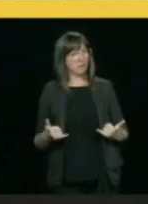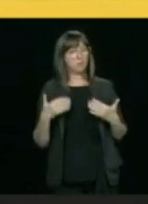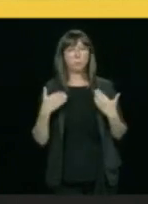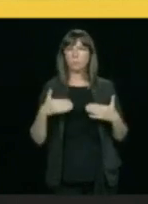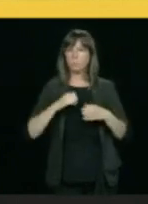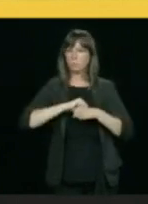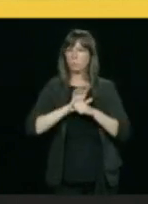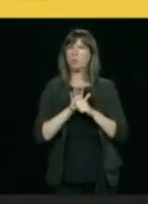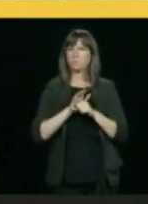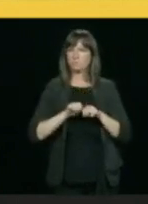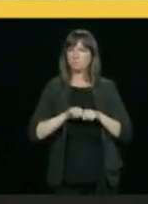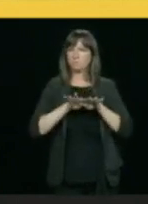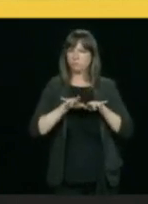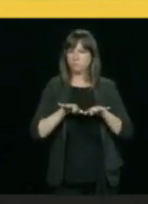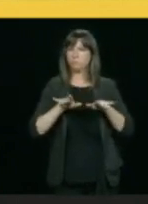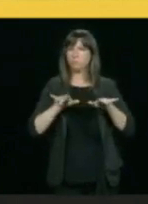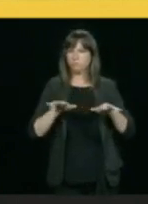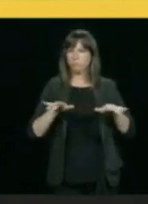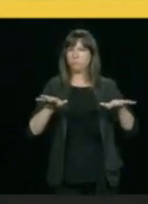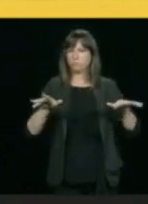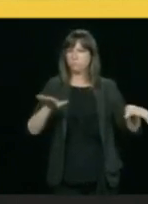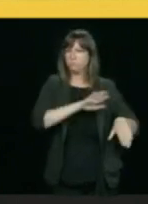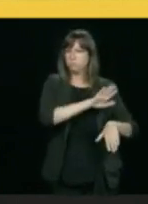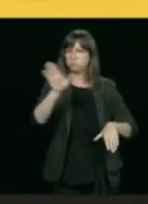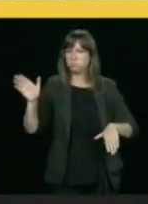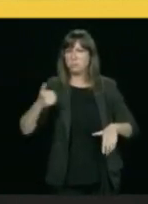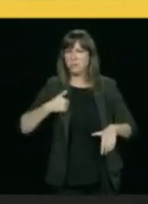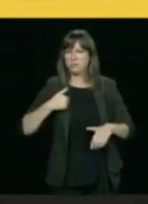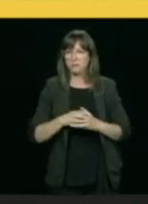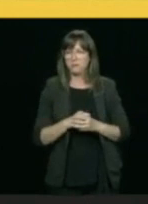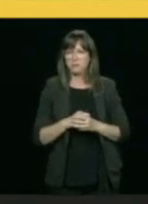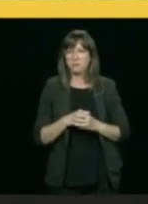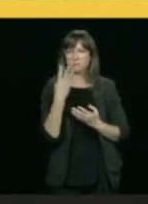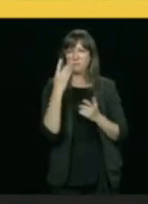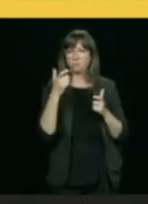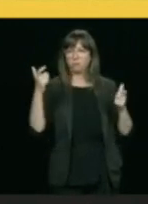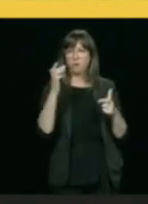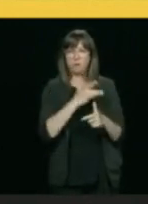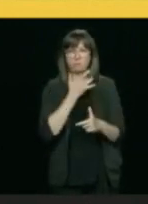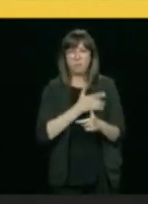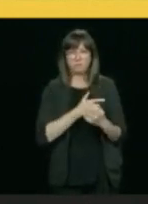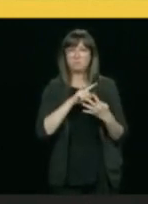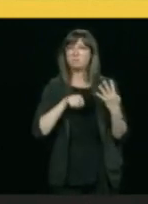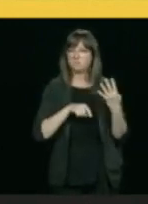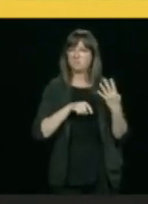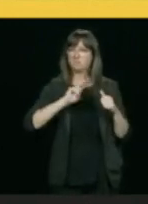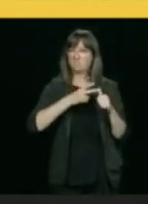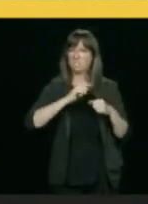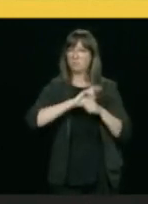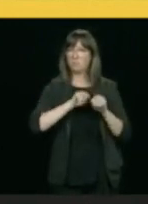virus is gaining new ground in a number of regions of the country. The second wave isn't just